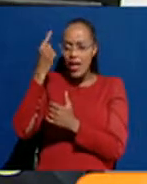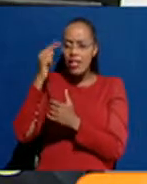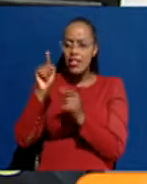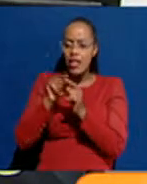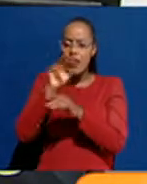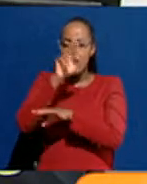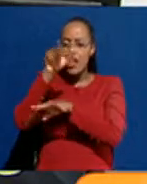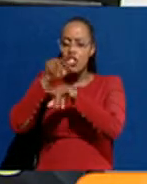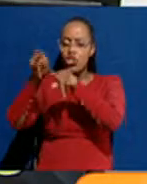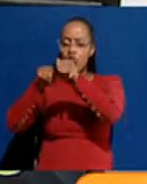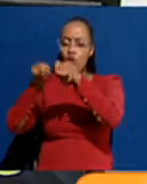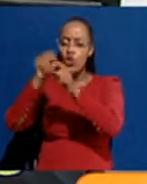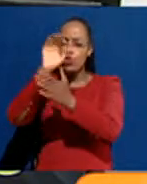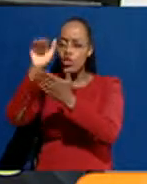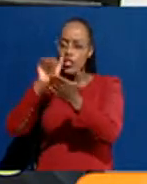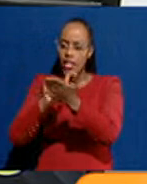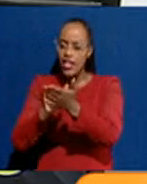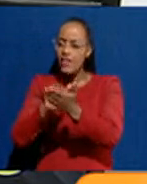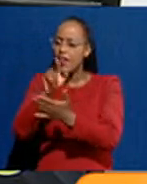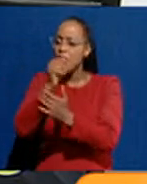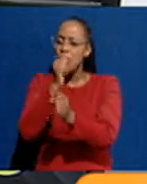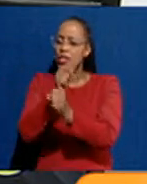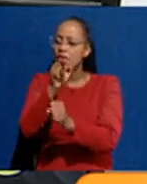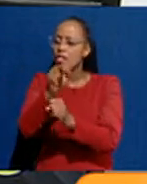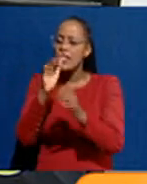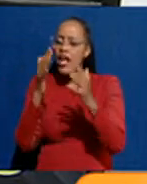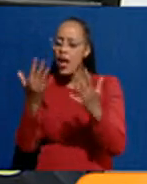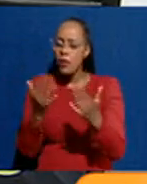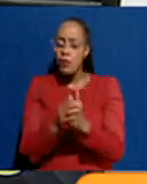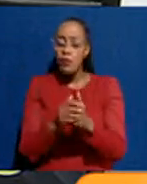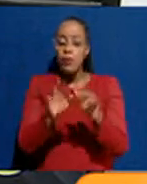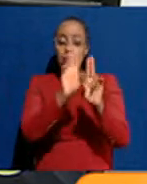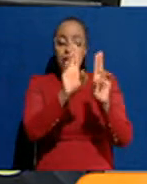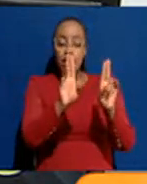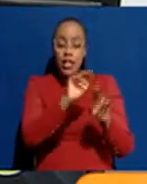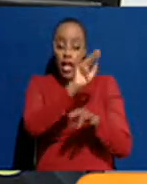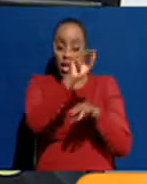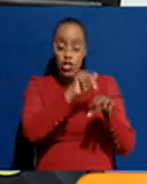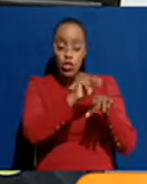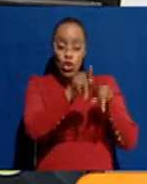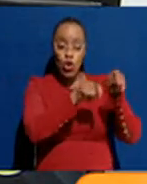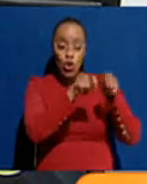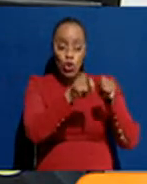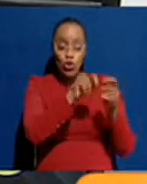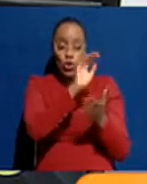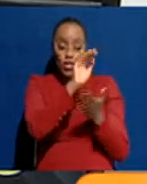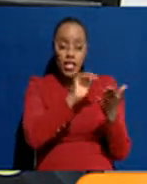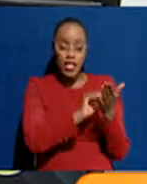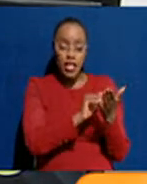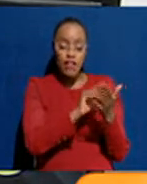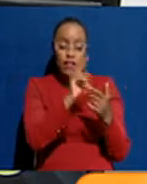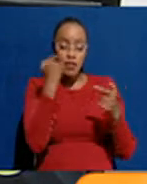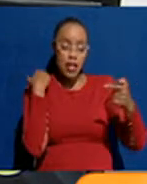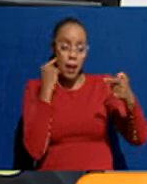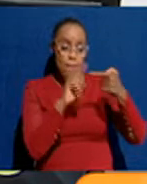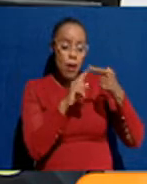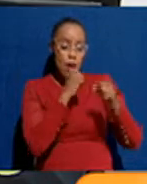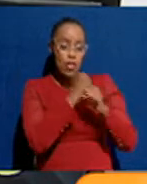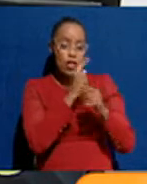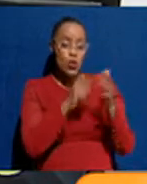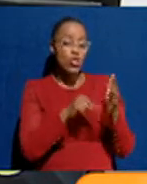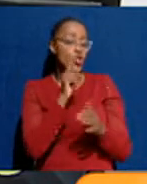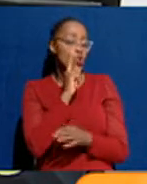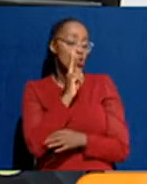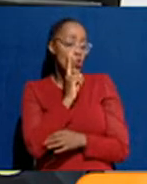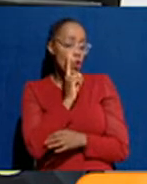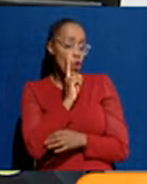National Control Center. Yes, we have a national. How exactly do you do that? In the National Control Center, on a daily basis, mm-hmm. first of all, what they would do, like for tomorrow,